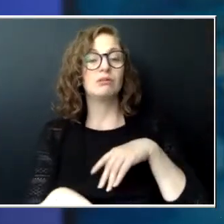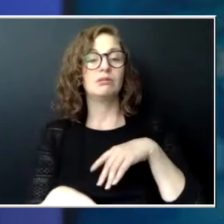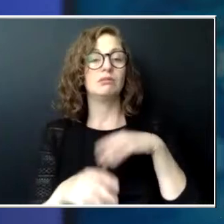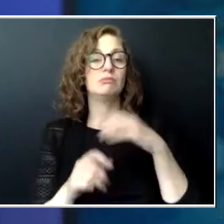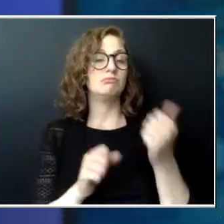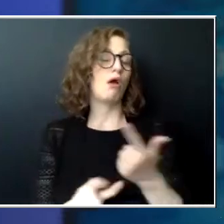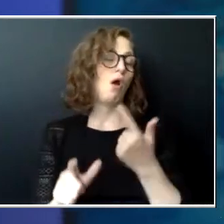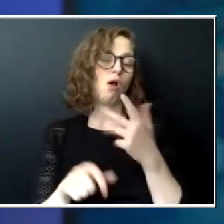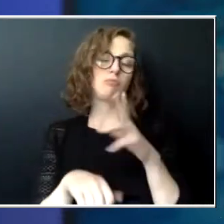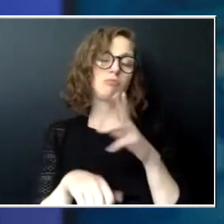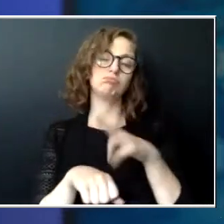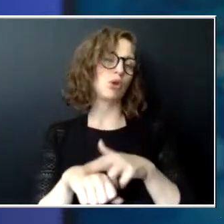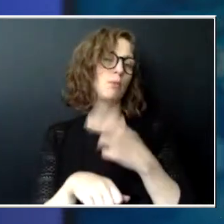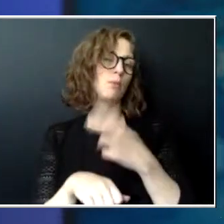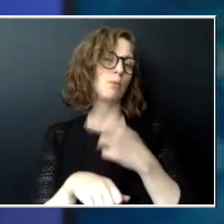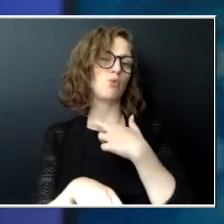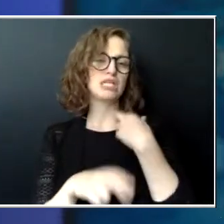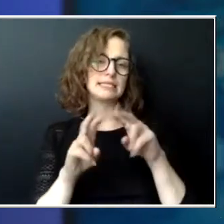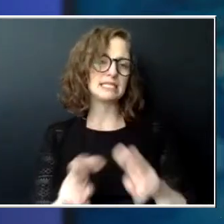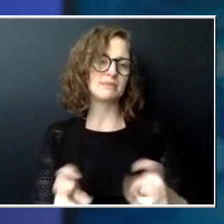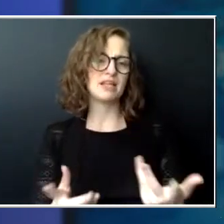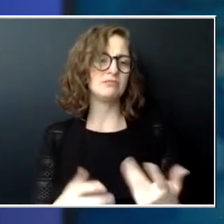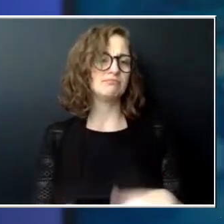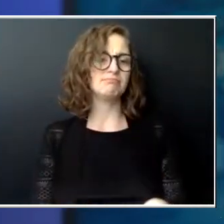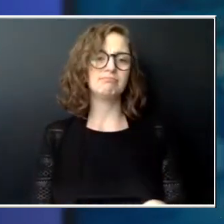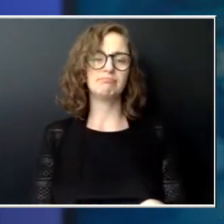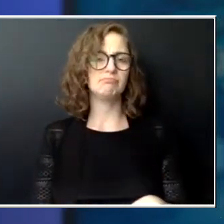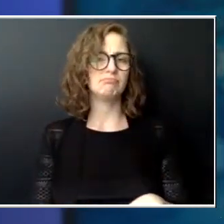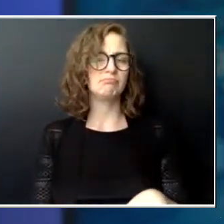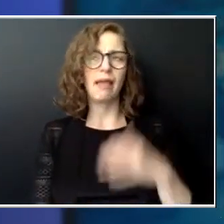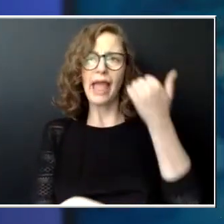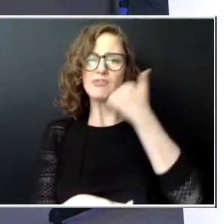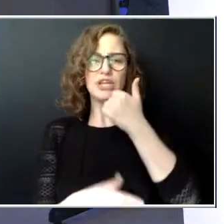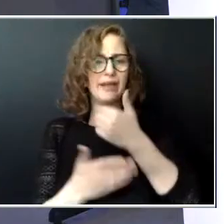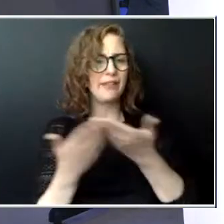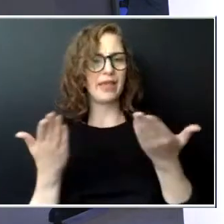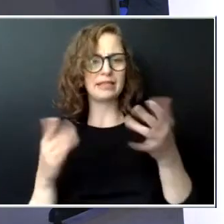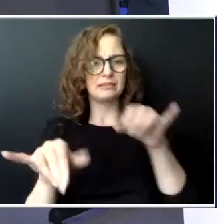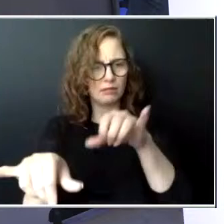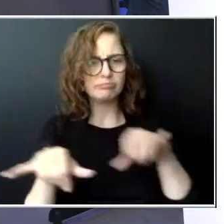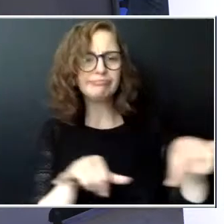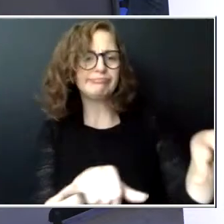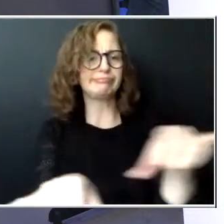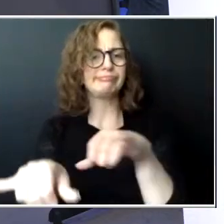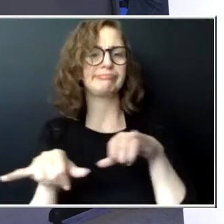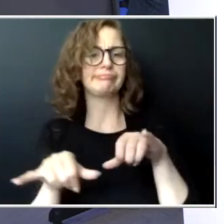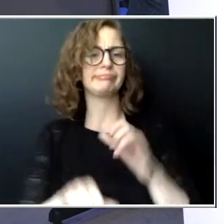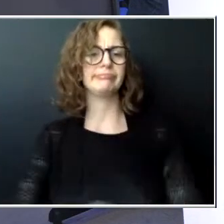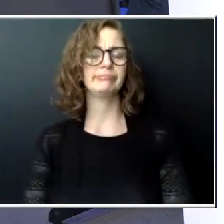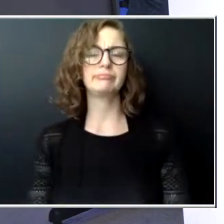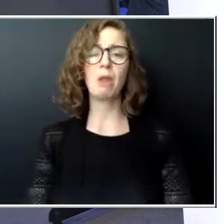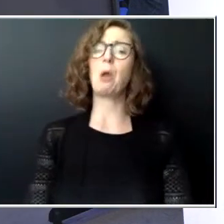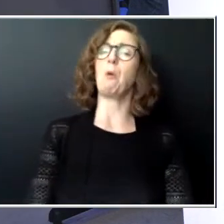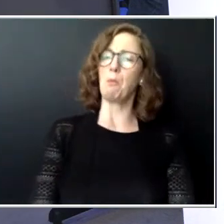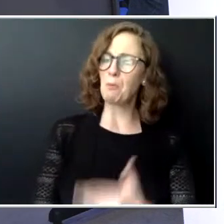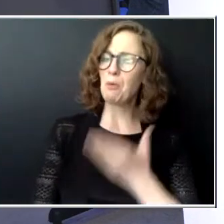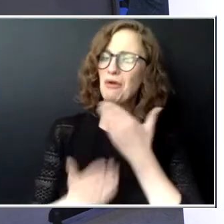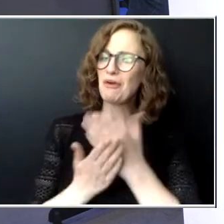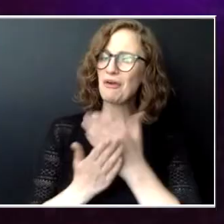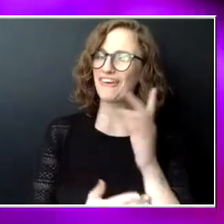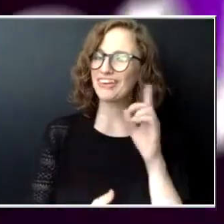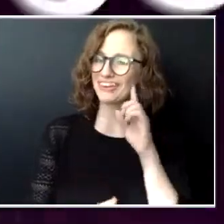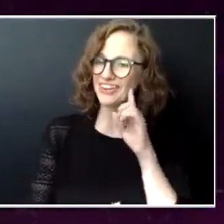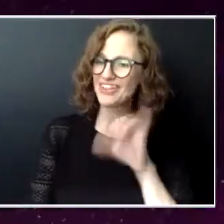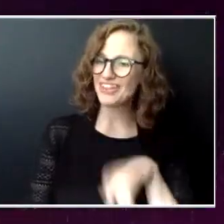just the regular stuff that everyone has to do. That's good. Good to Yep. hear. I want to get to some questions from our viewers